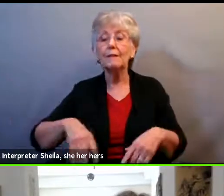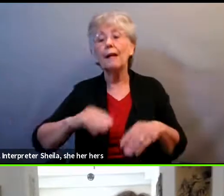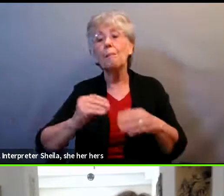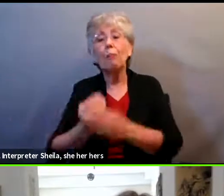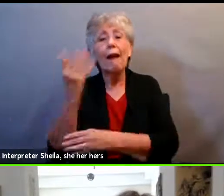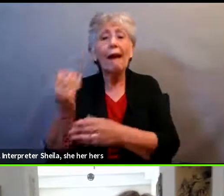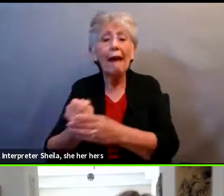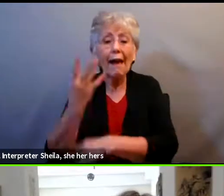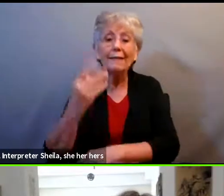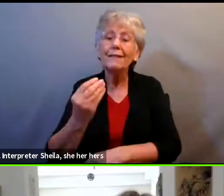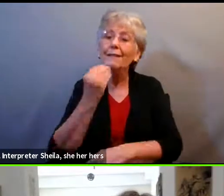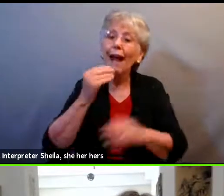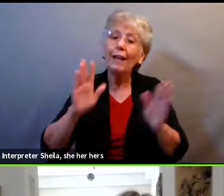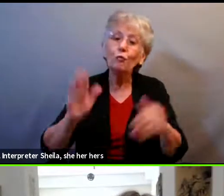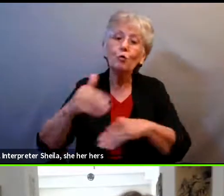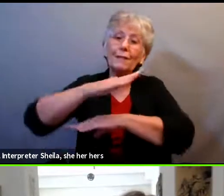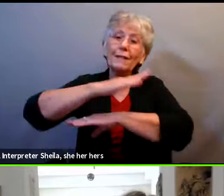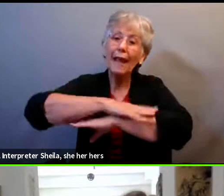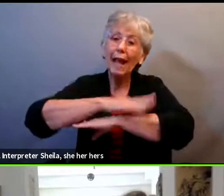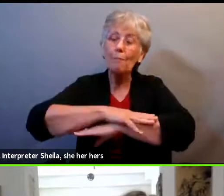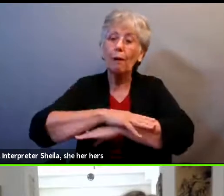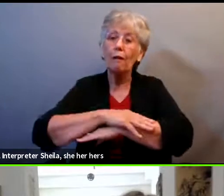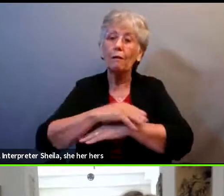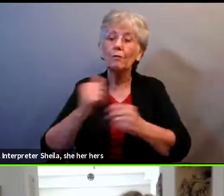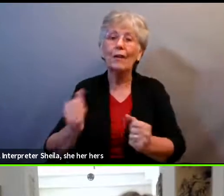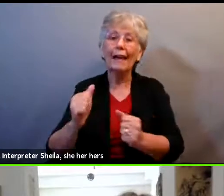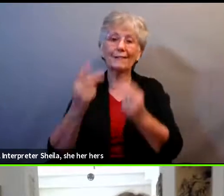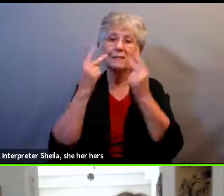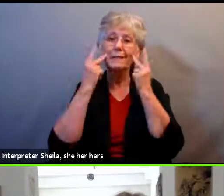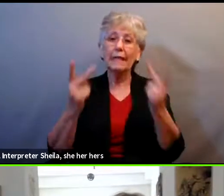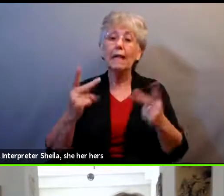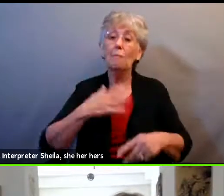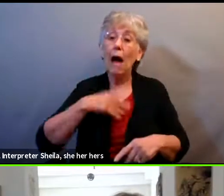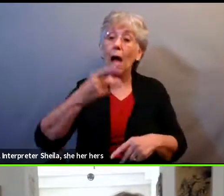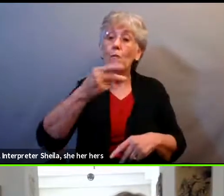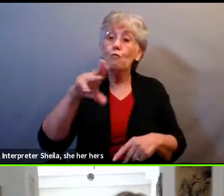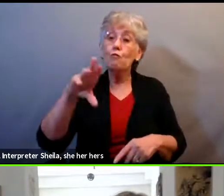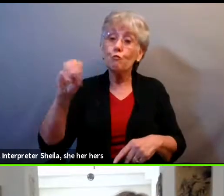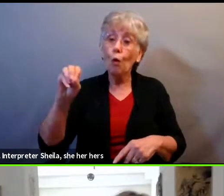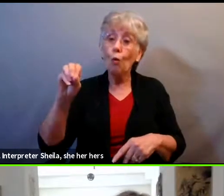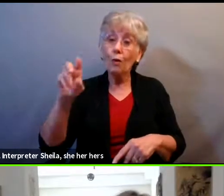plants and a dining room table. I'm around it. My pronouns are she, her, hers.